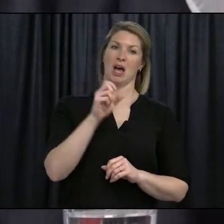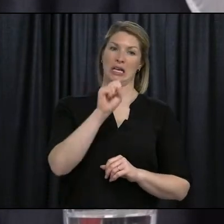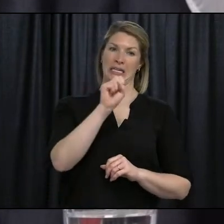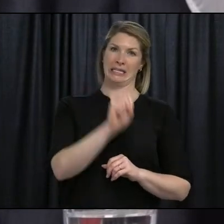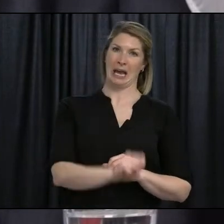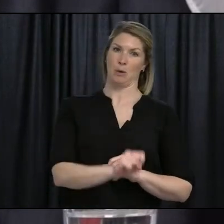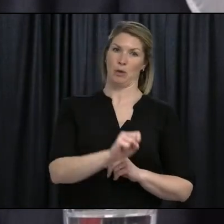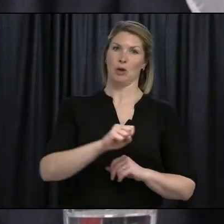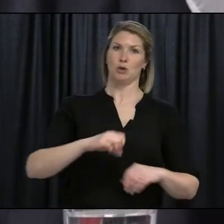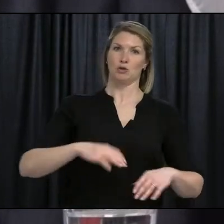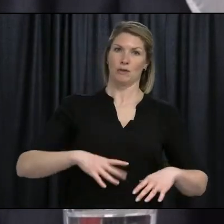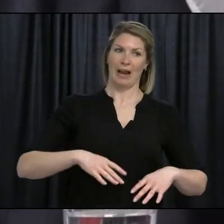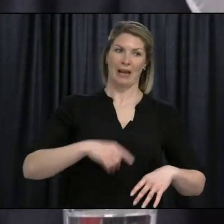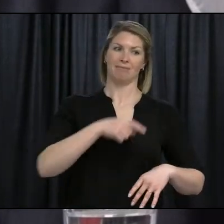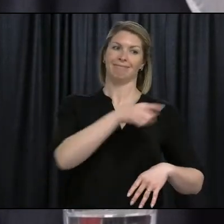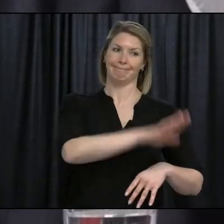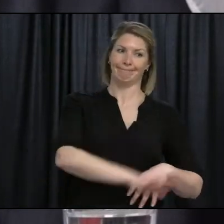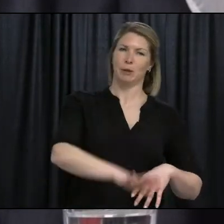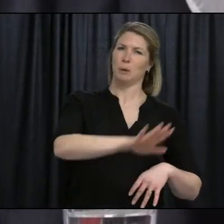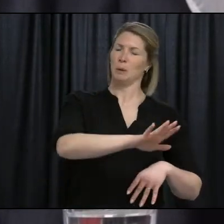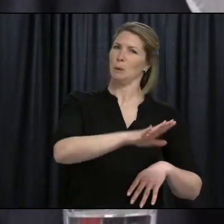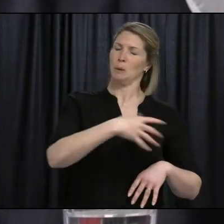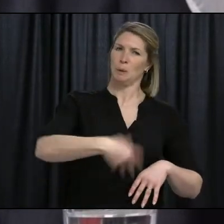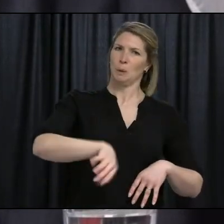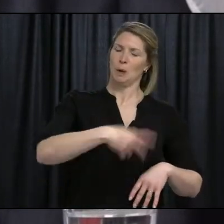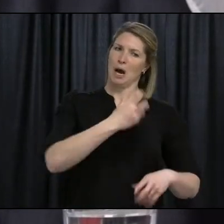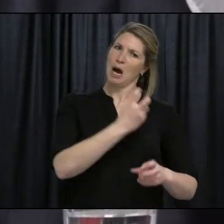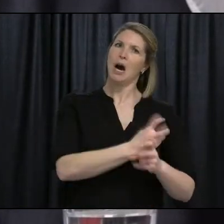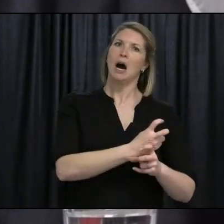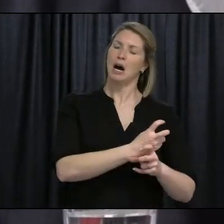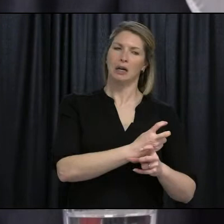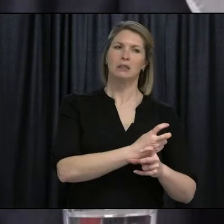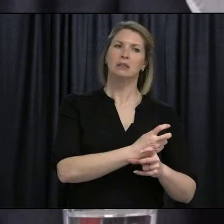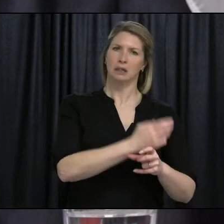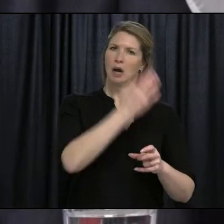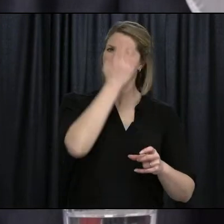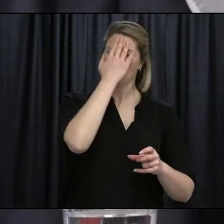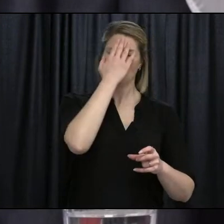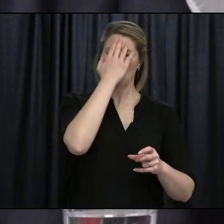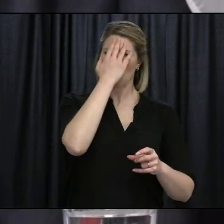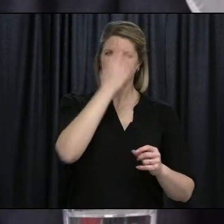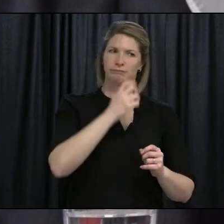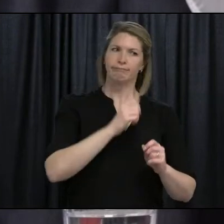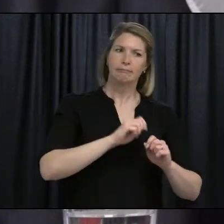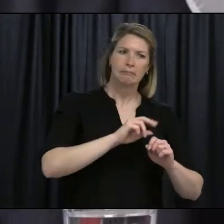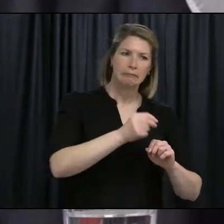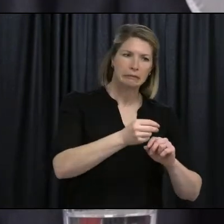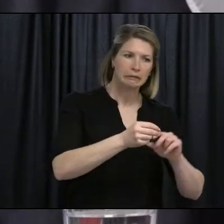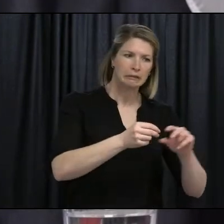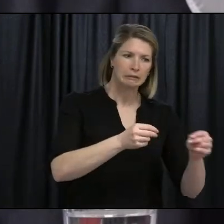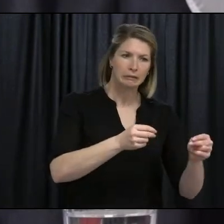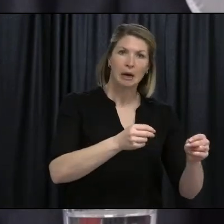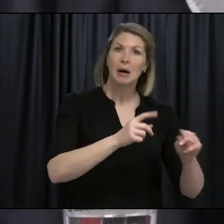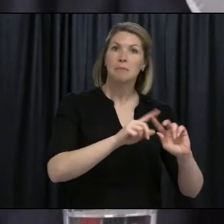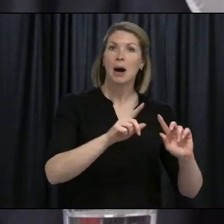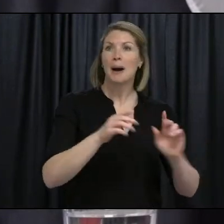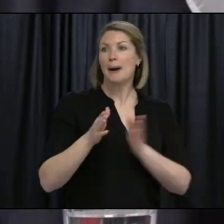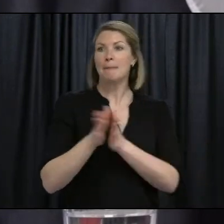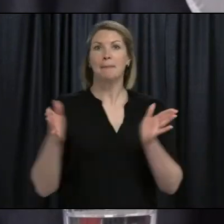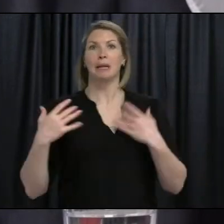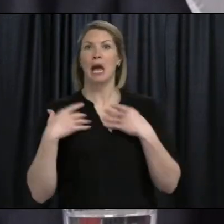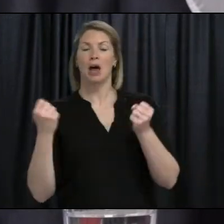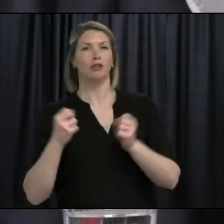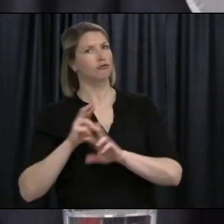southwest coast, hence a proportionate response designed to allow time for public health to do the